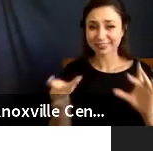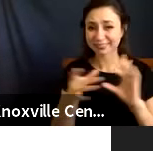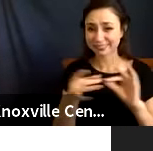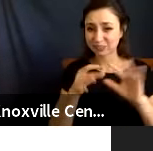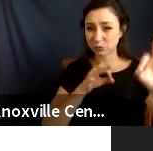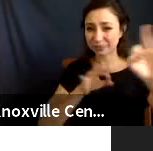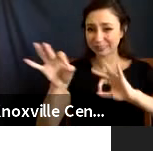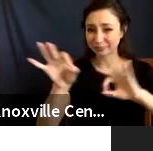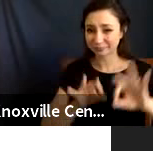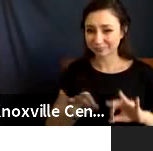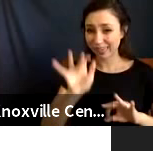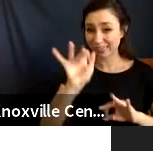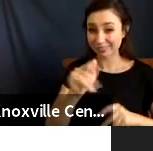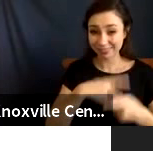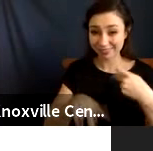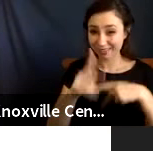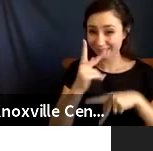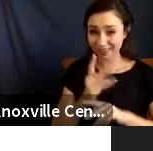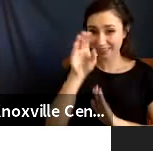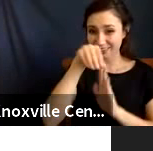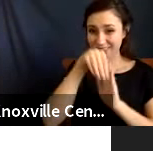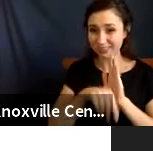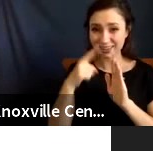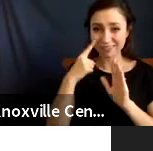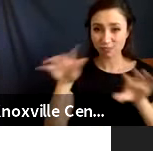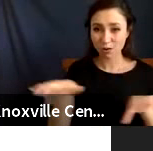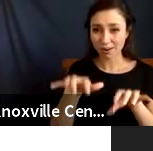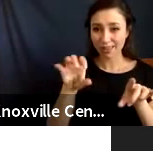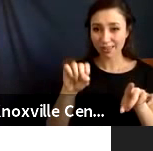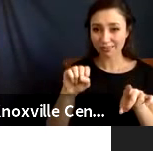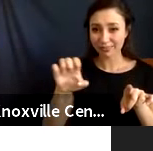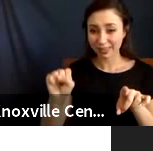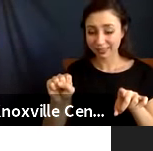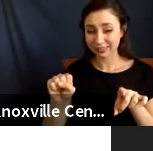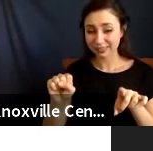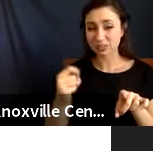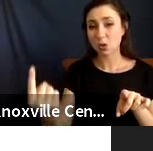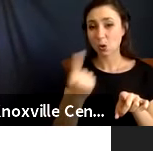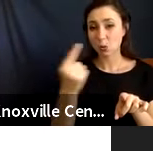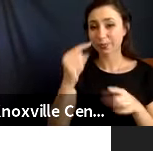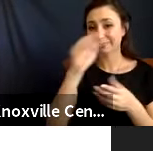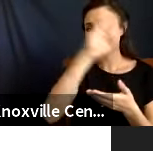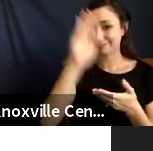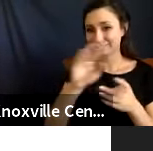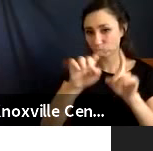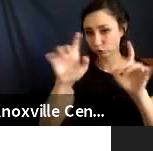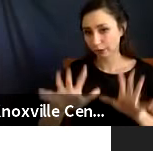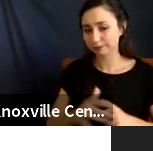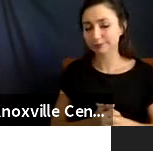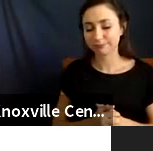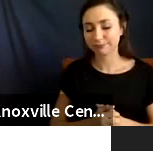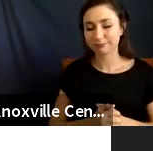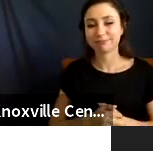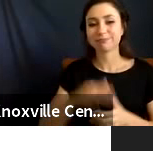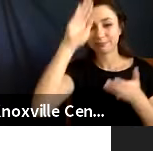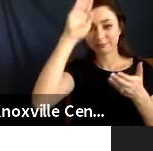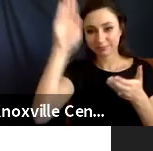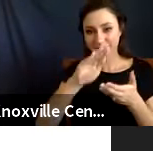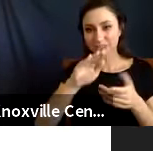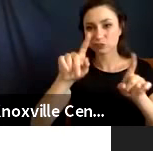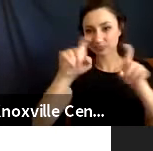explain that type of decline in active cases other than a decrease in testing. And in